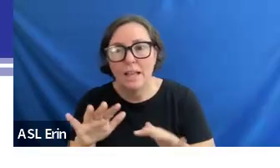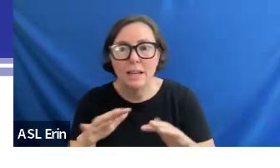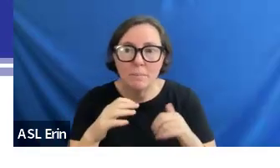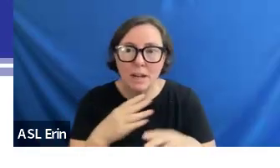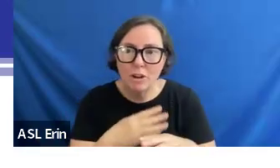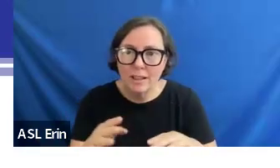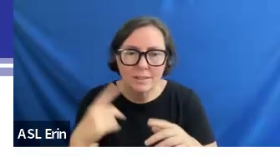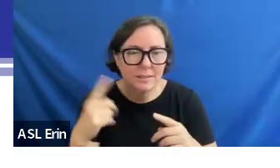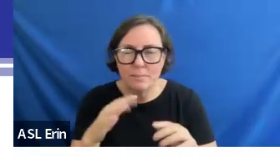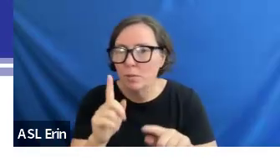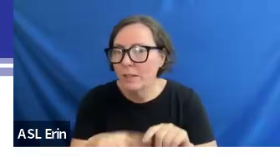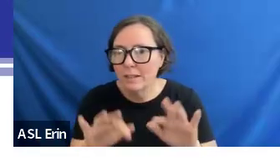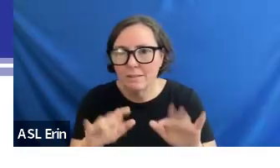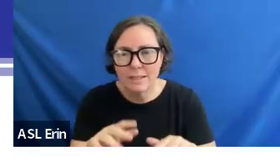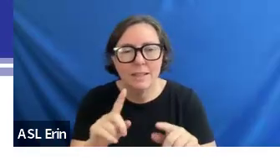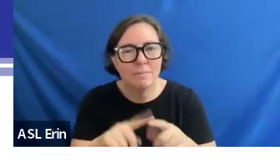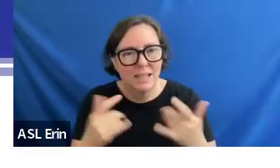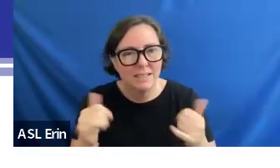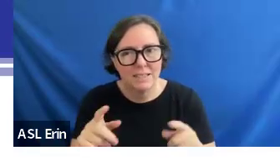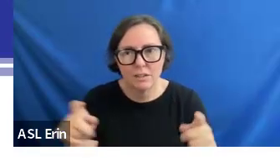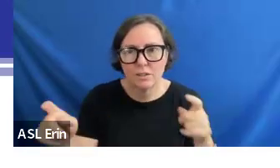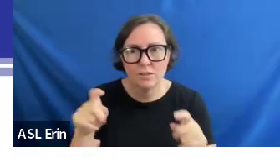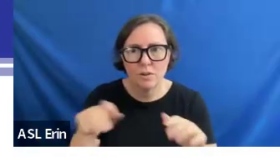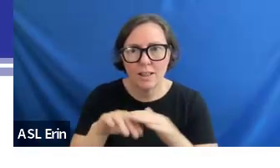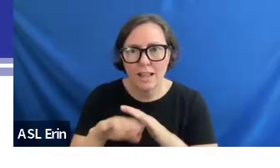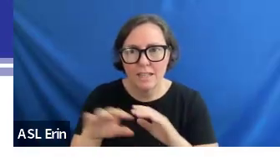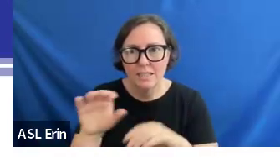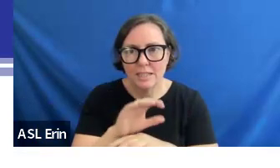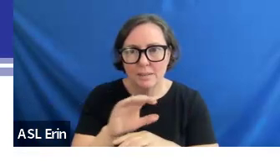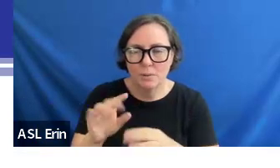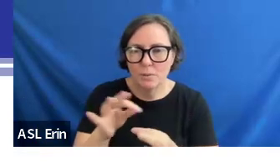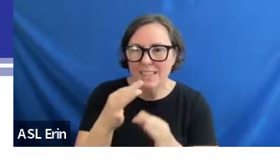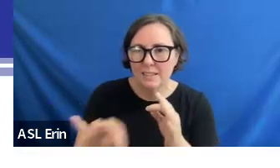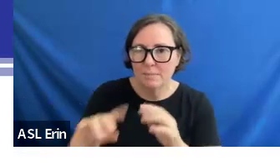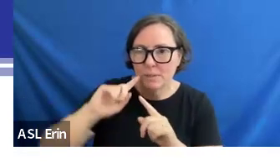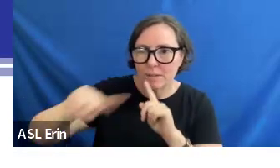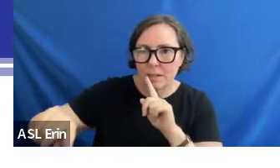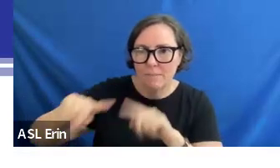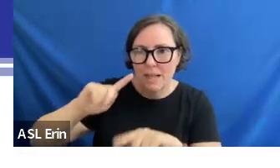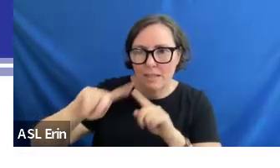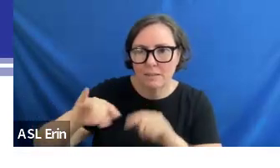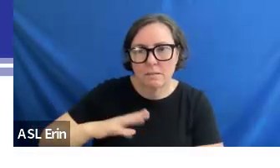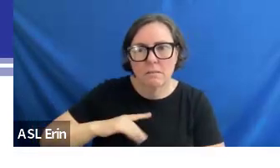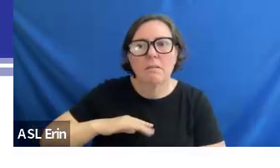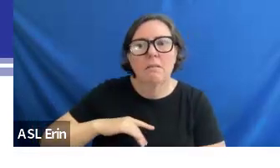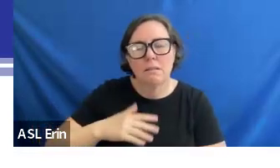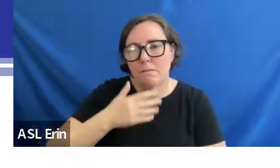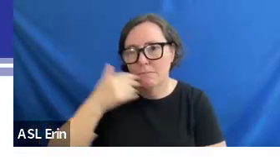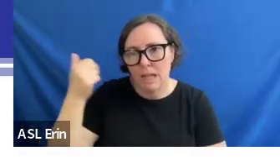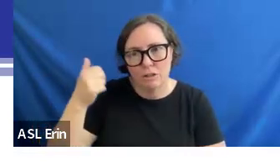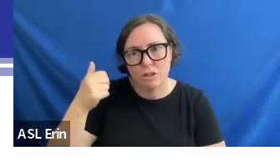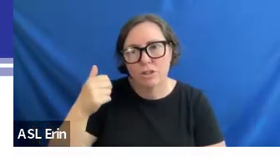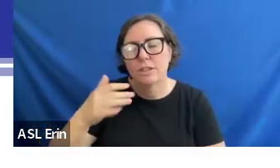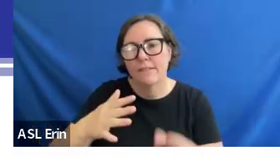hands, the ability to still control and access that computer by giving it simple commands could make it much